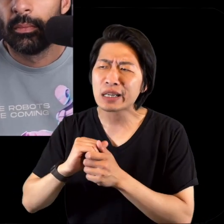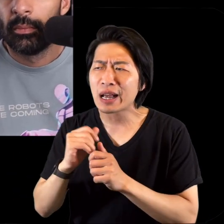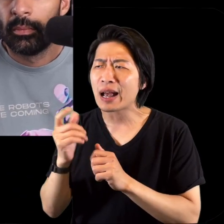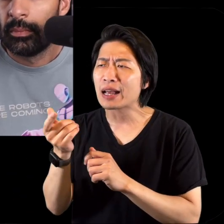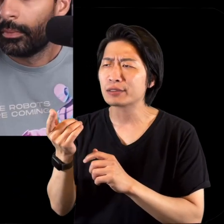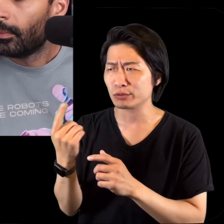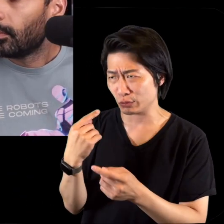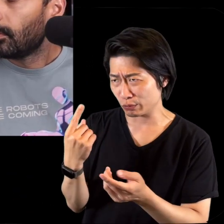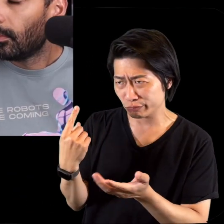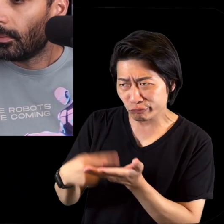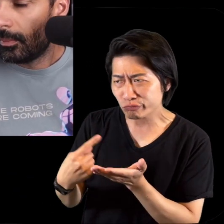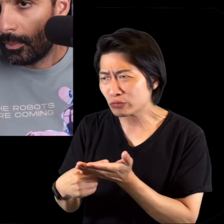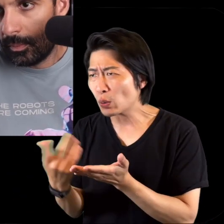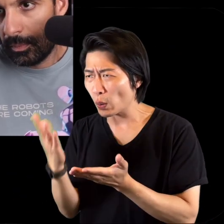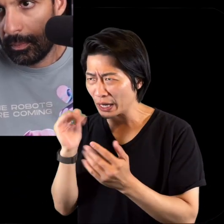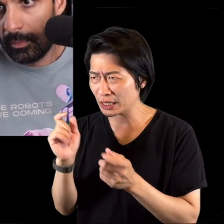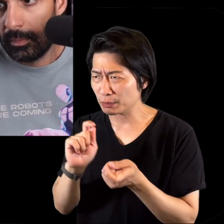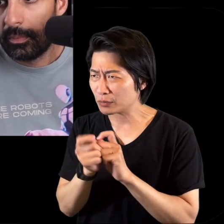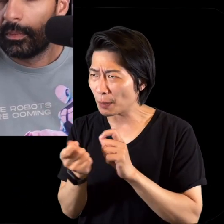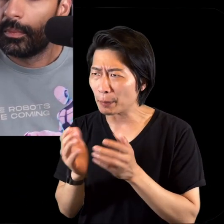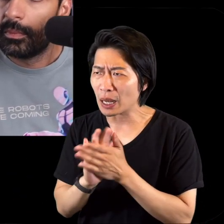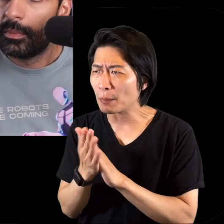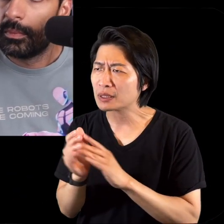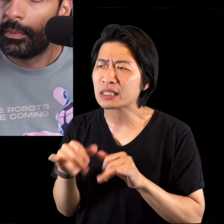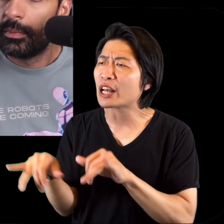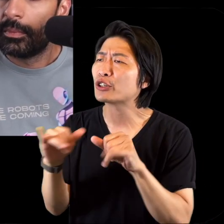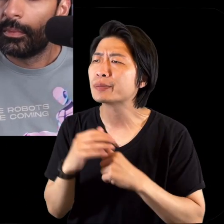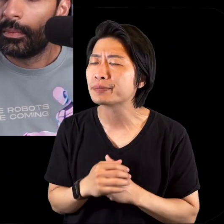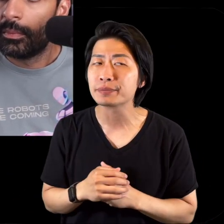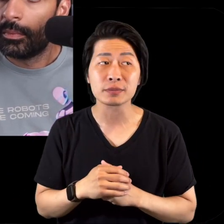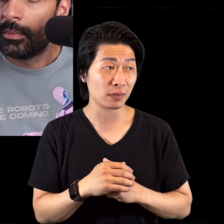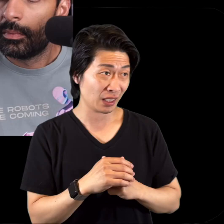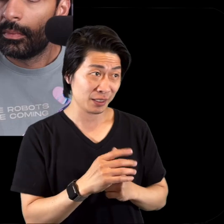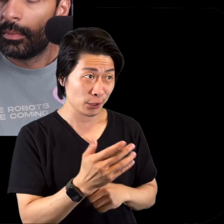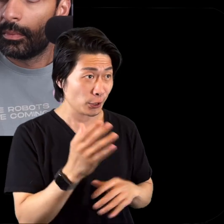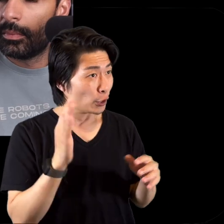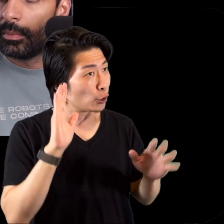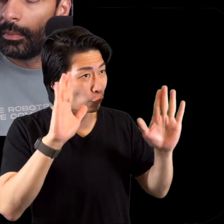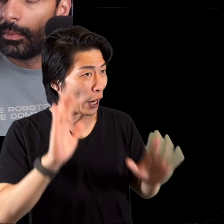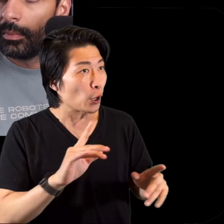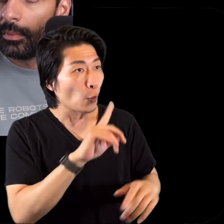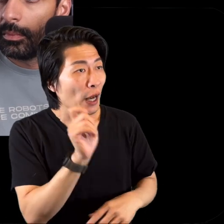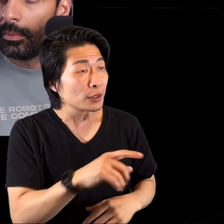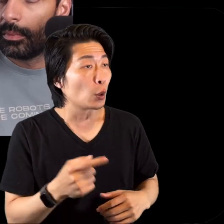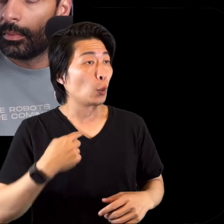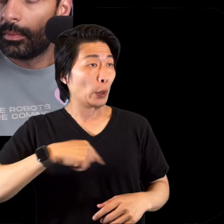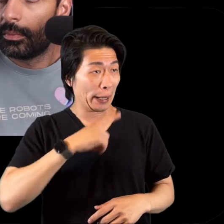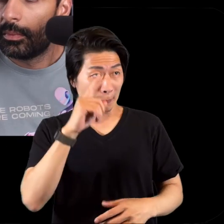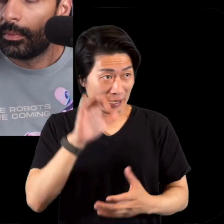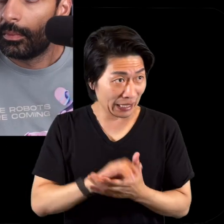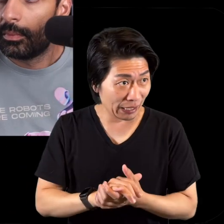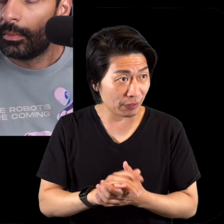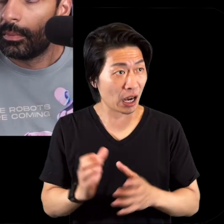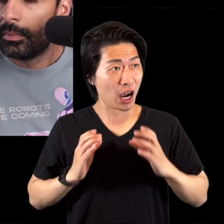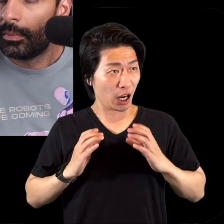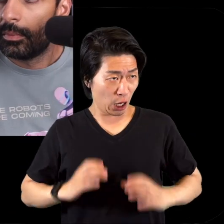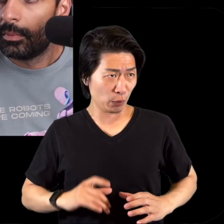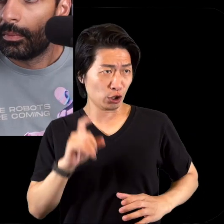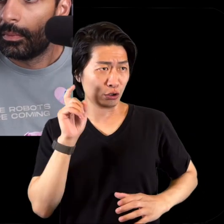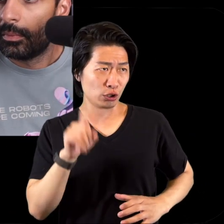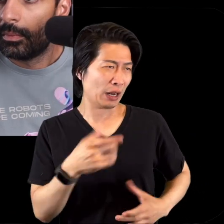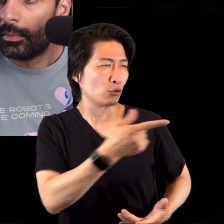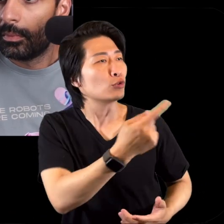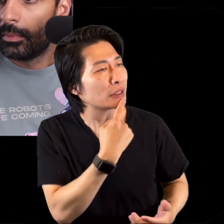and Tesla teaming up together, you kind of win over and can change what's going to be the standard? It's a great question.